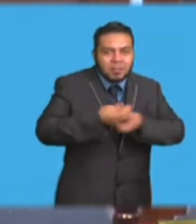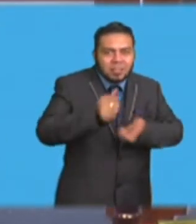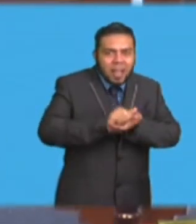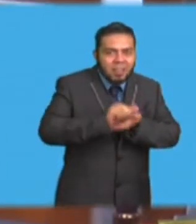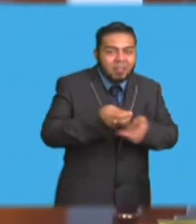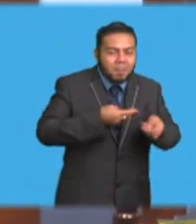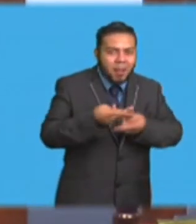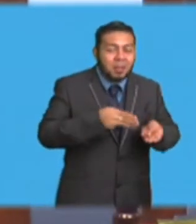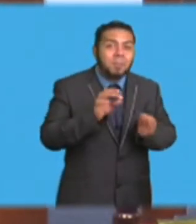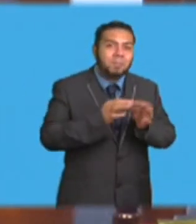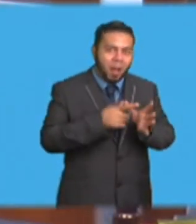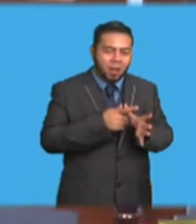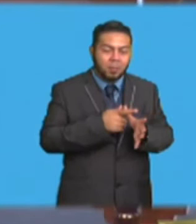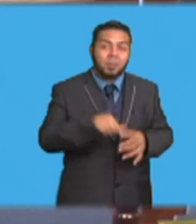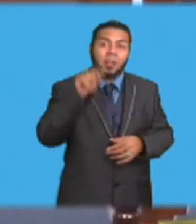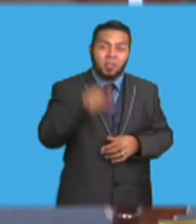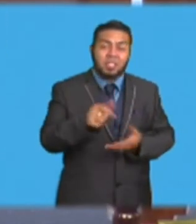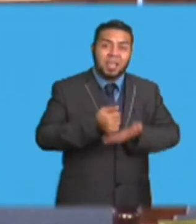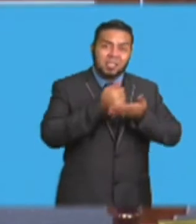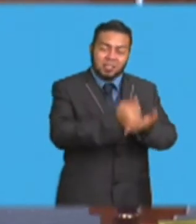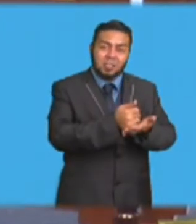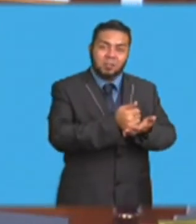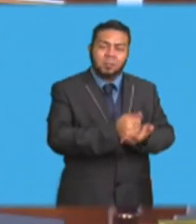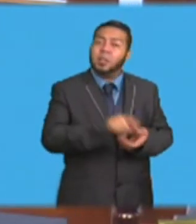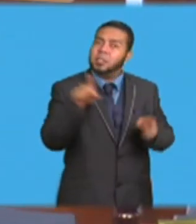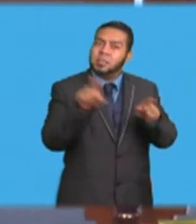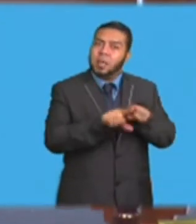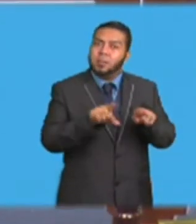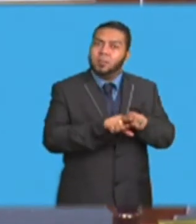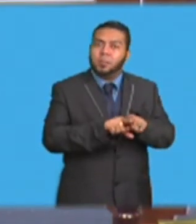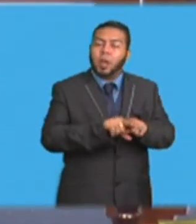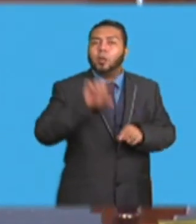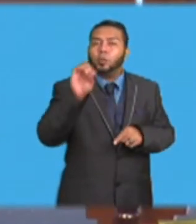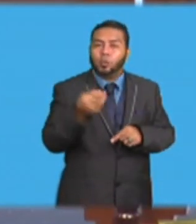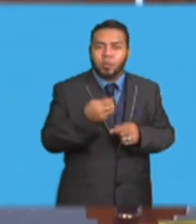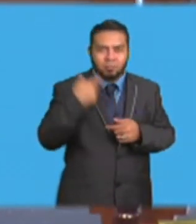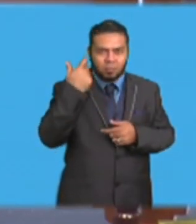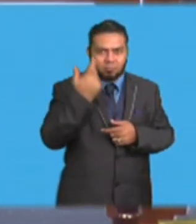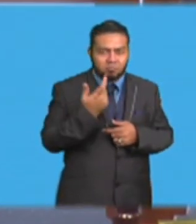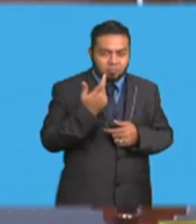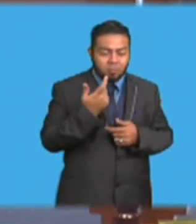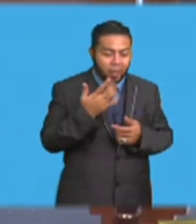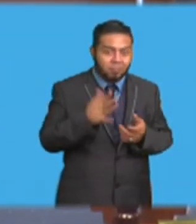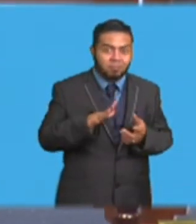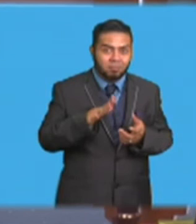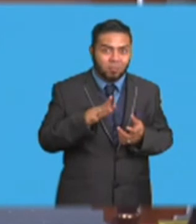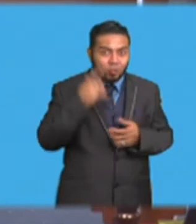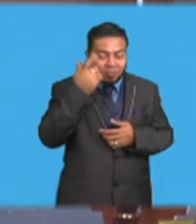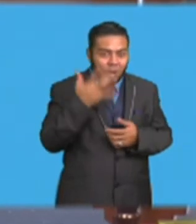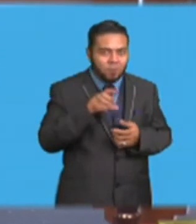Madam Speaker, this assistance is similar to the care of Fiji. In